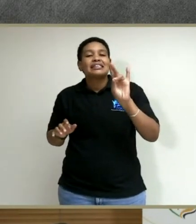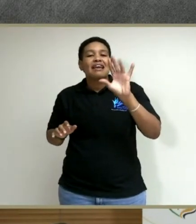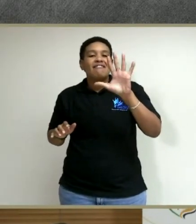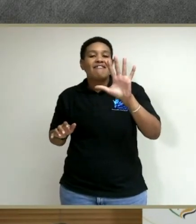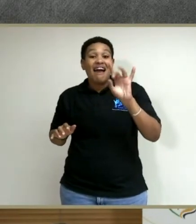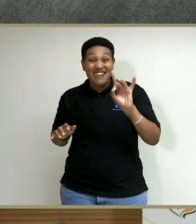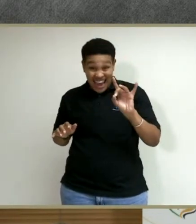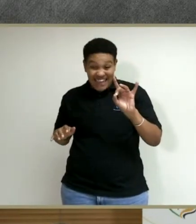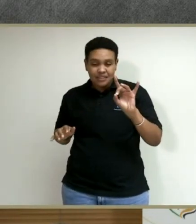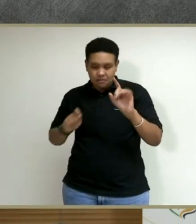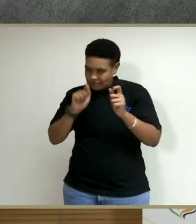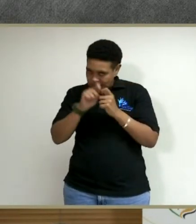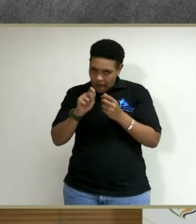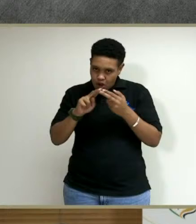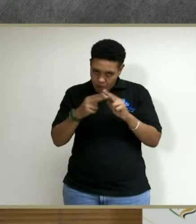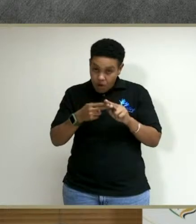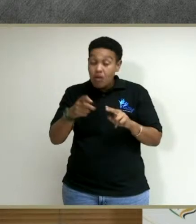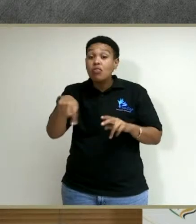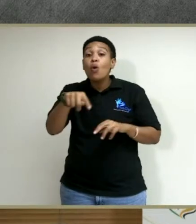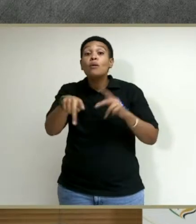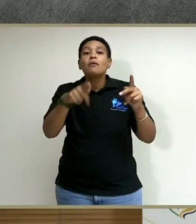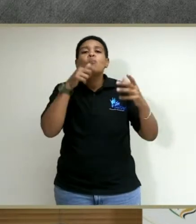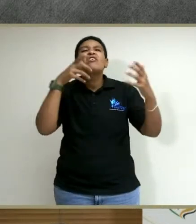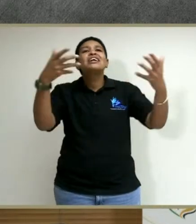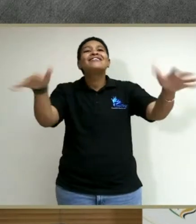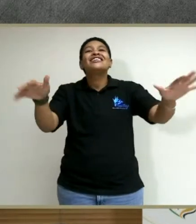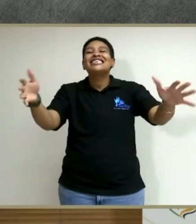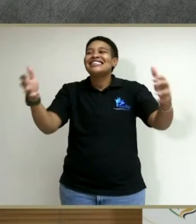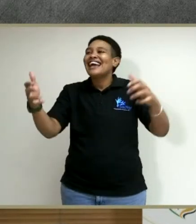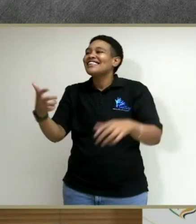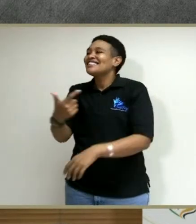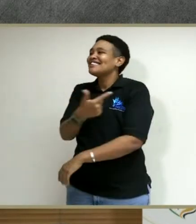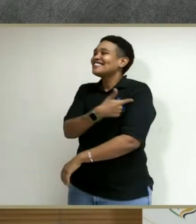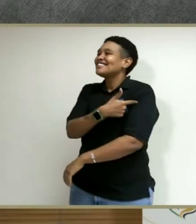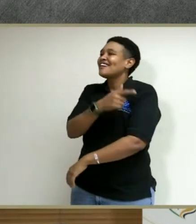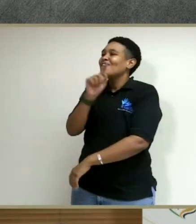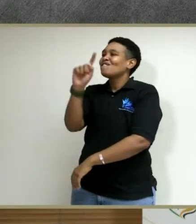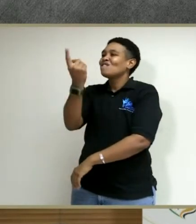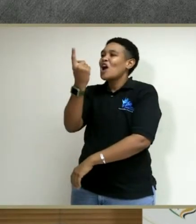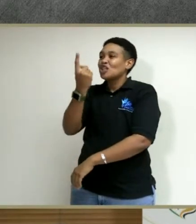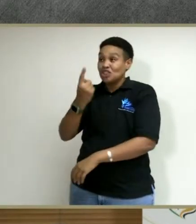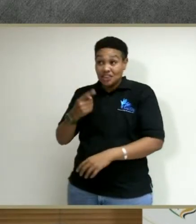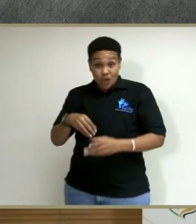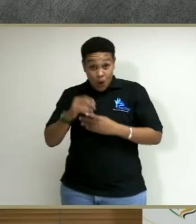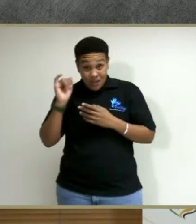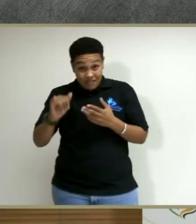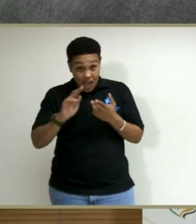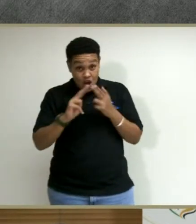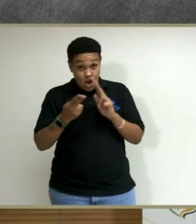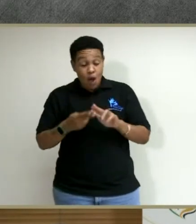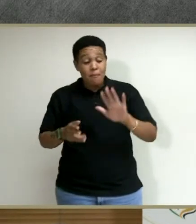168,758. That's the persons who would have received their first dose. Now, of this number, some